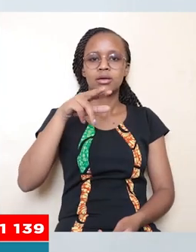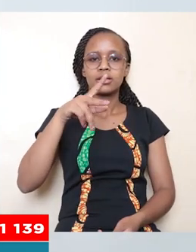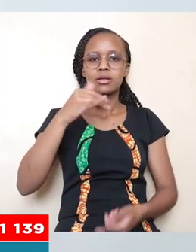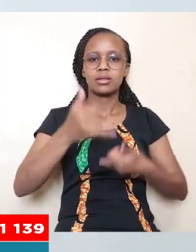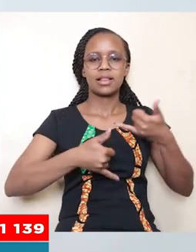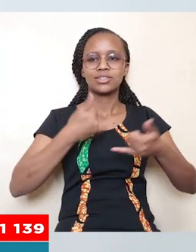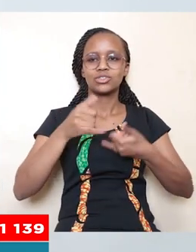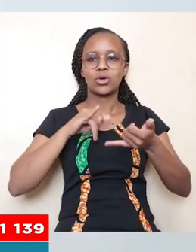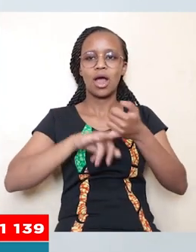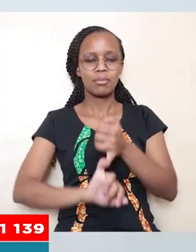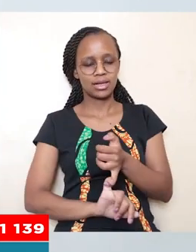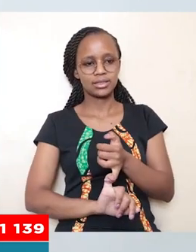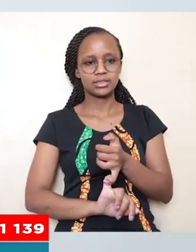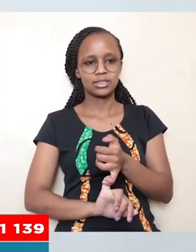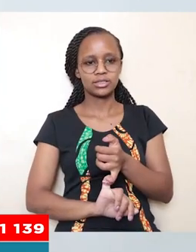Enjoy your marriage.